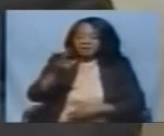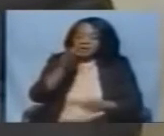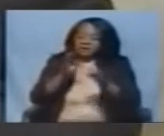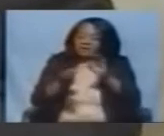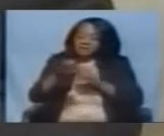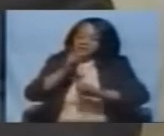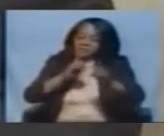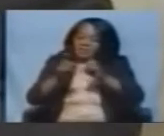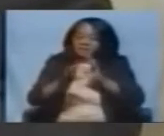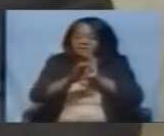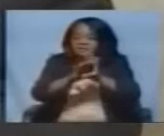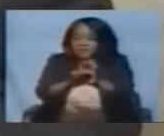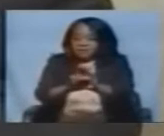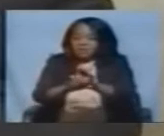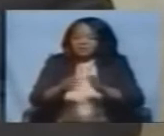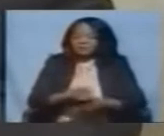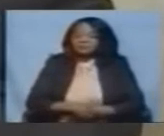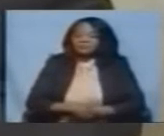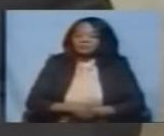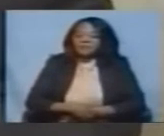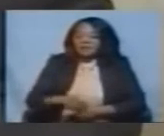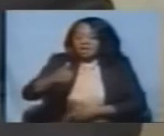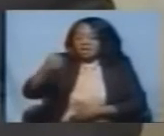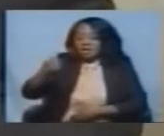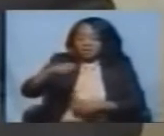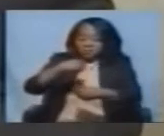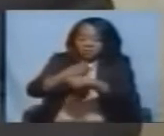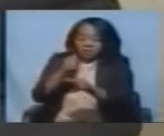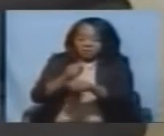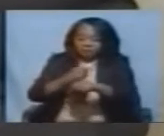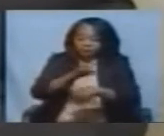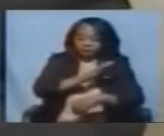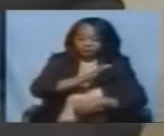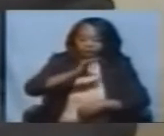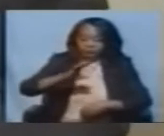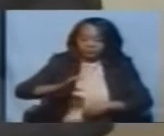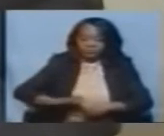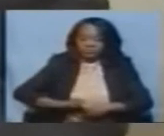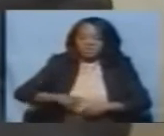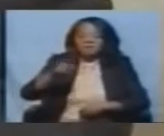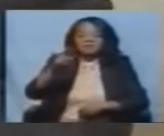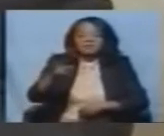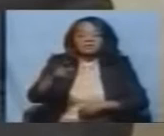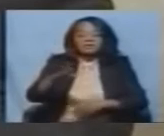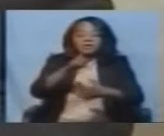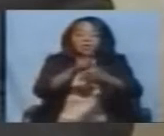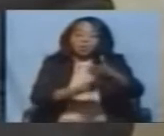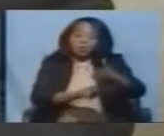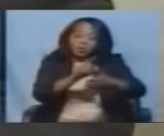an example of the mines, for instance, or any manufacturing sector, if you understand this, let's imagine that the cost